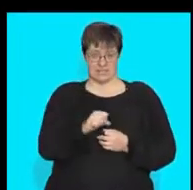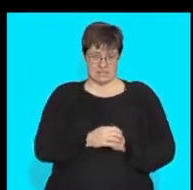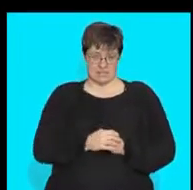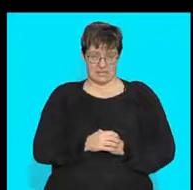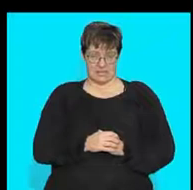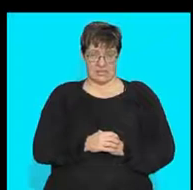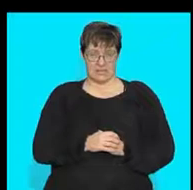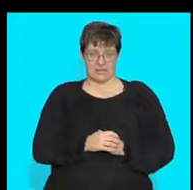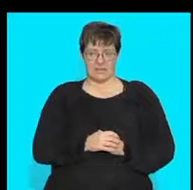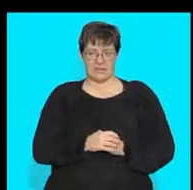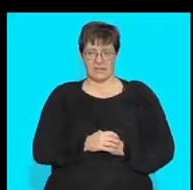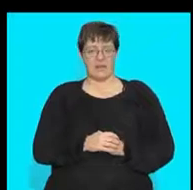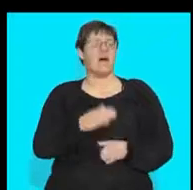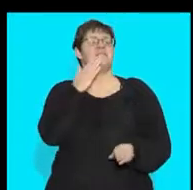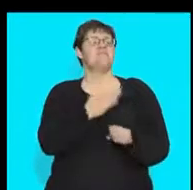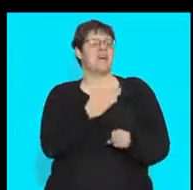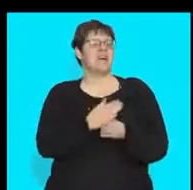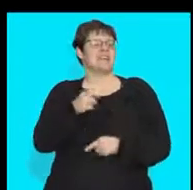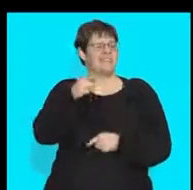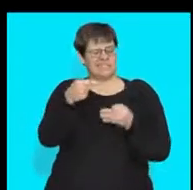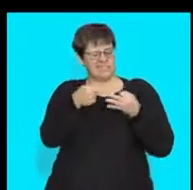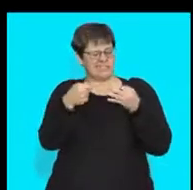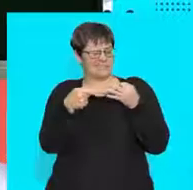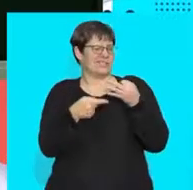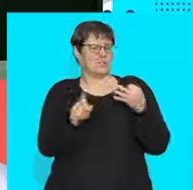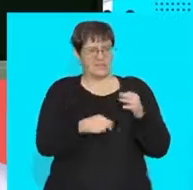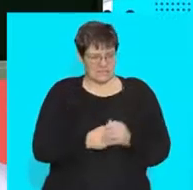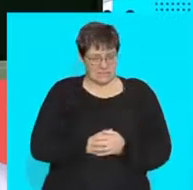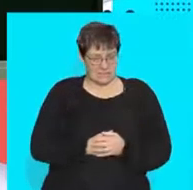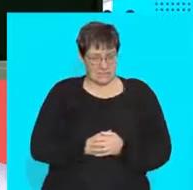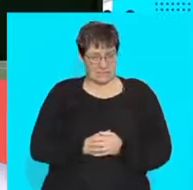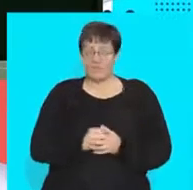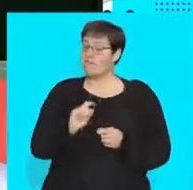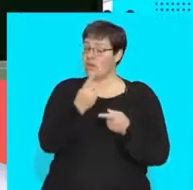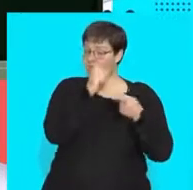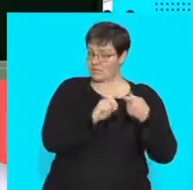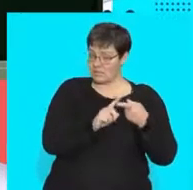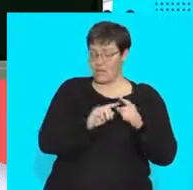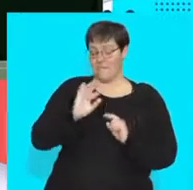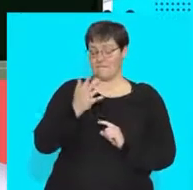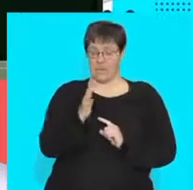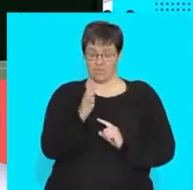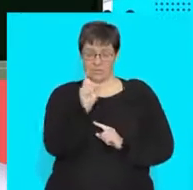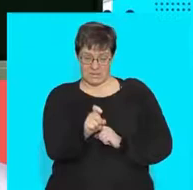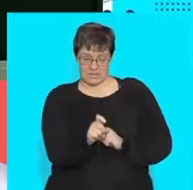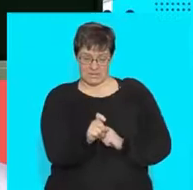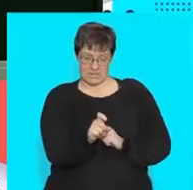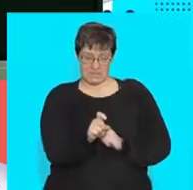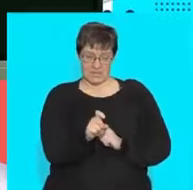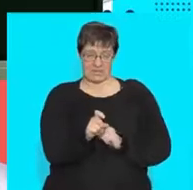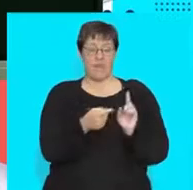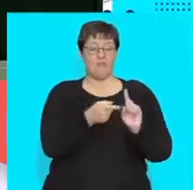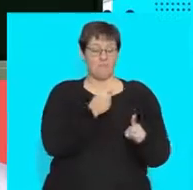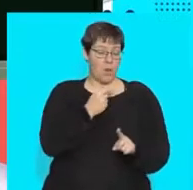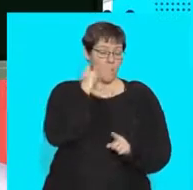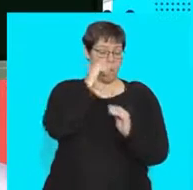M-I-S. So what is the function of the ossicles? The first function is it has to vibrate. It takes the